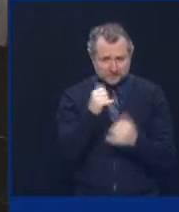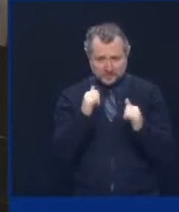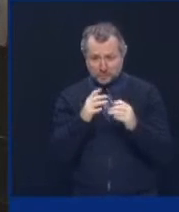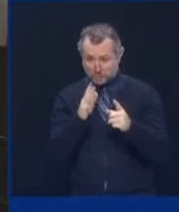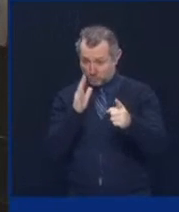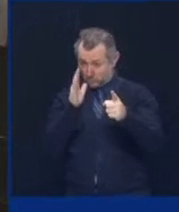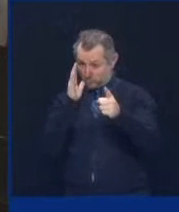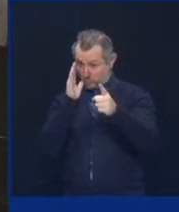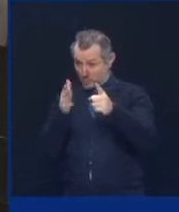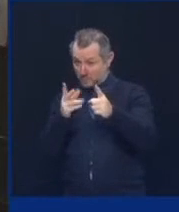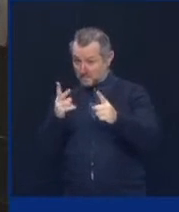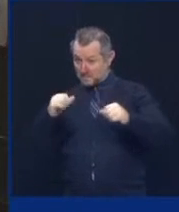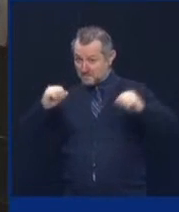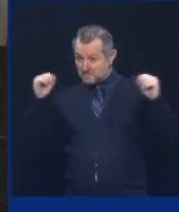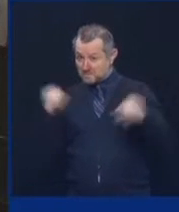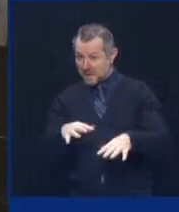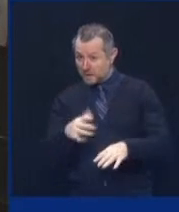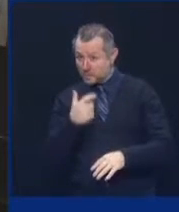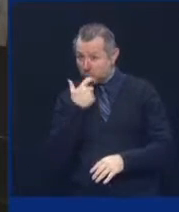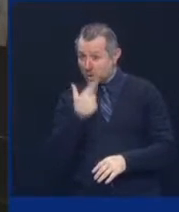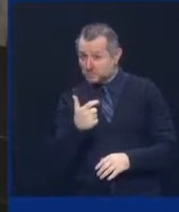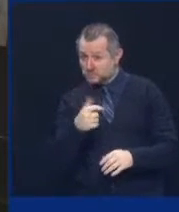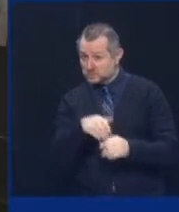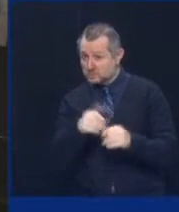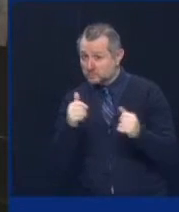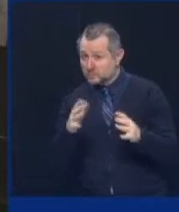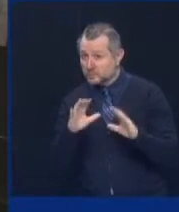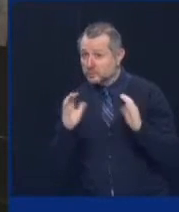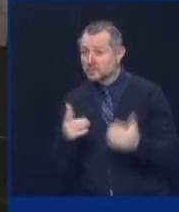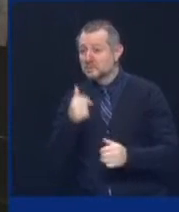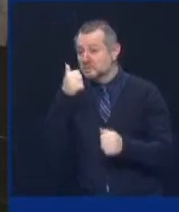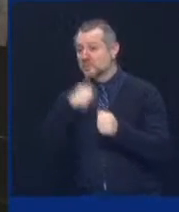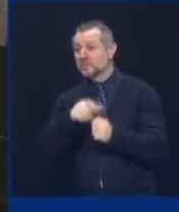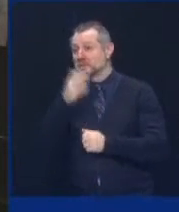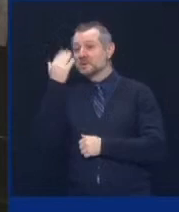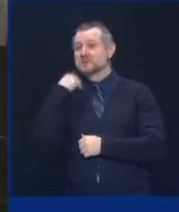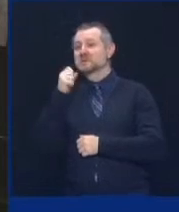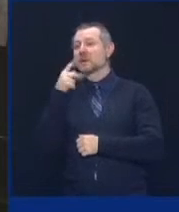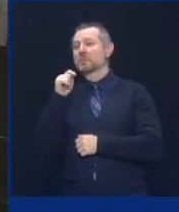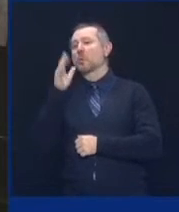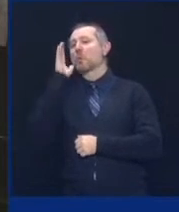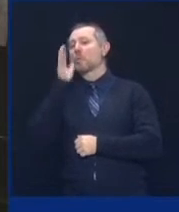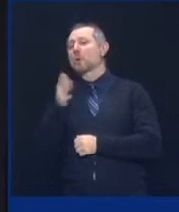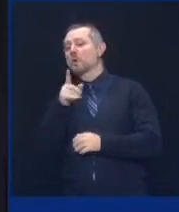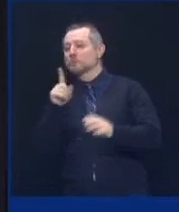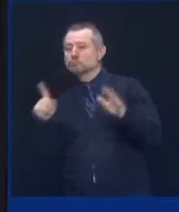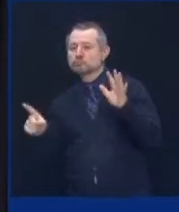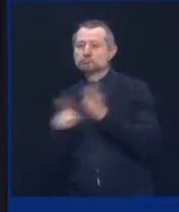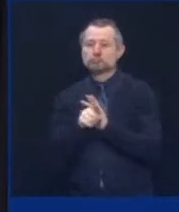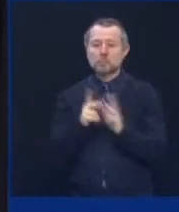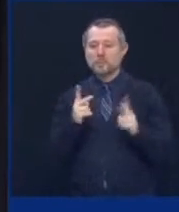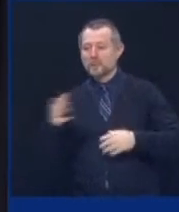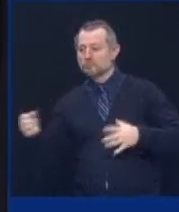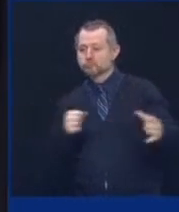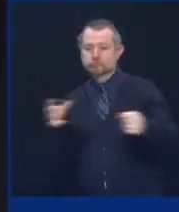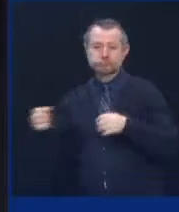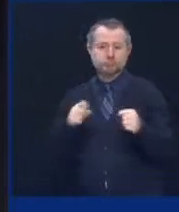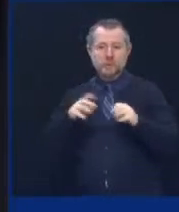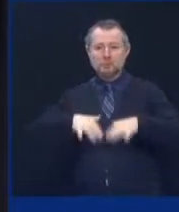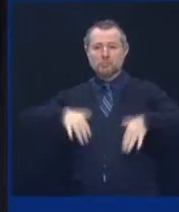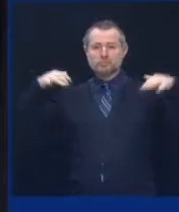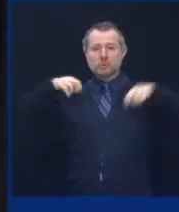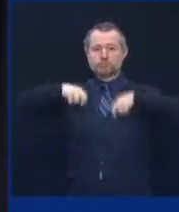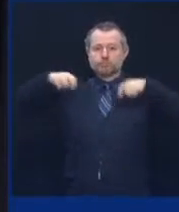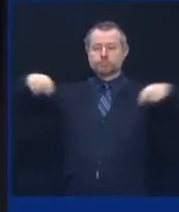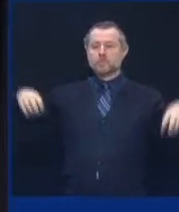that trip that you mentioned back in September to figure out a way to get people to the stadium? You know, it's a good